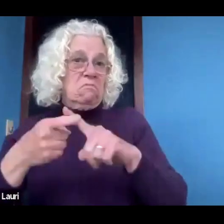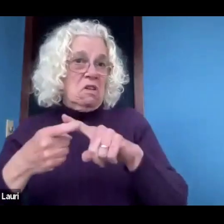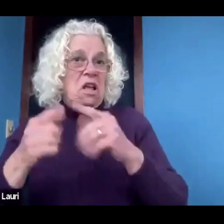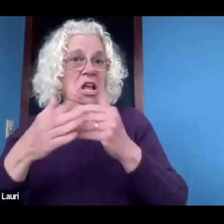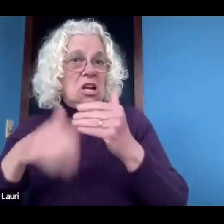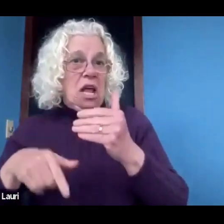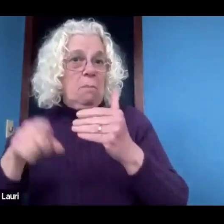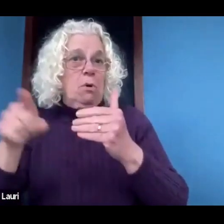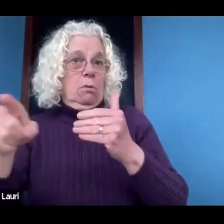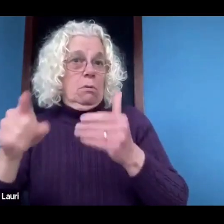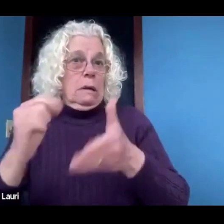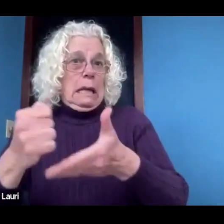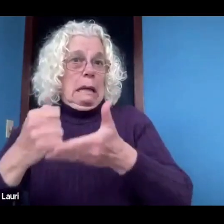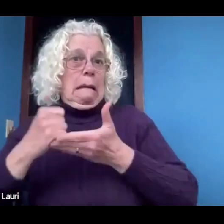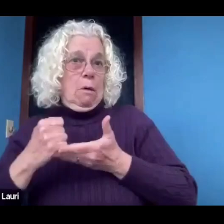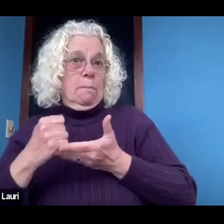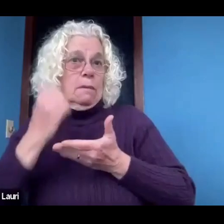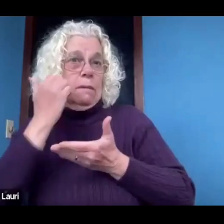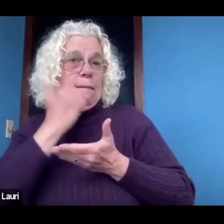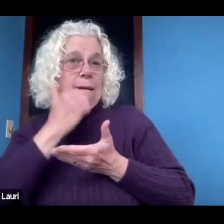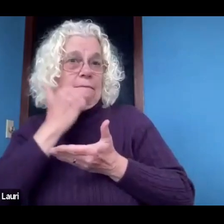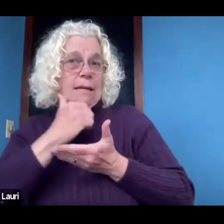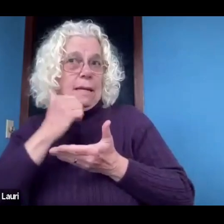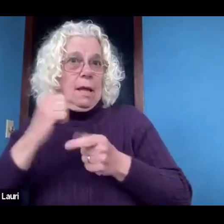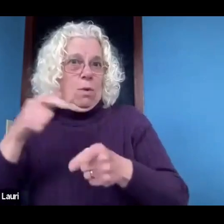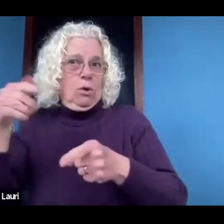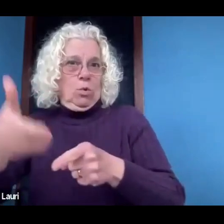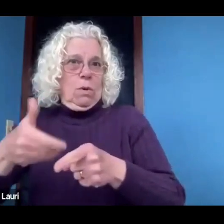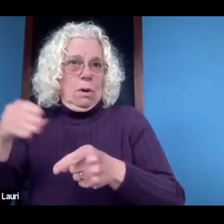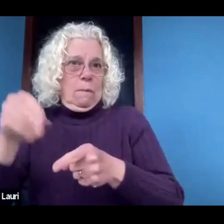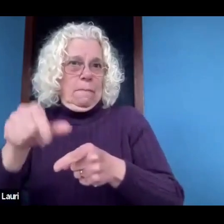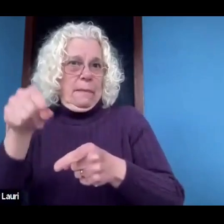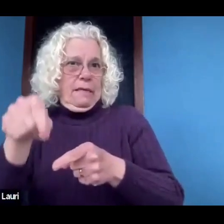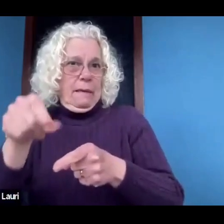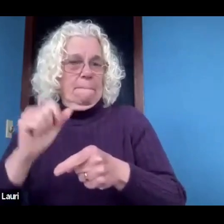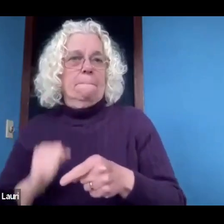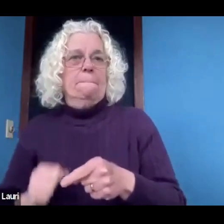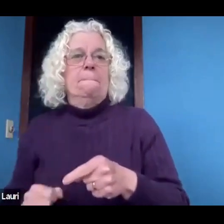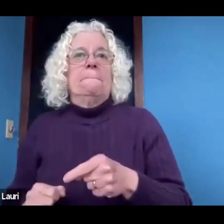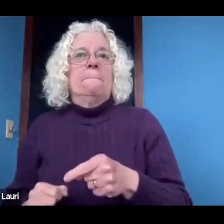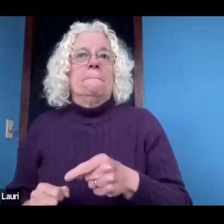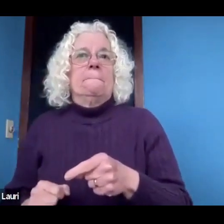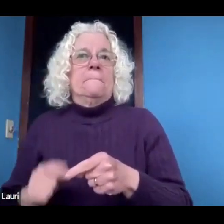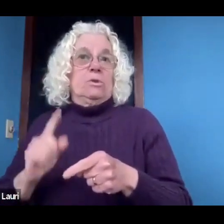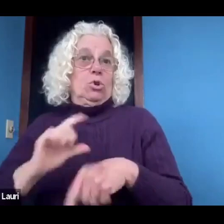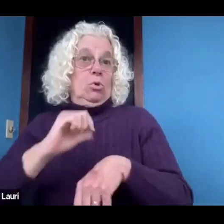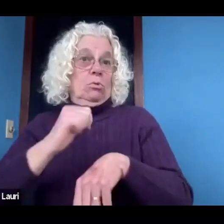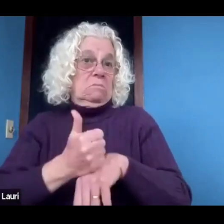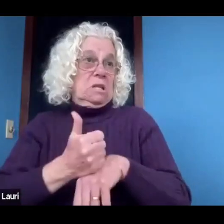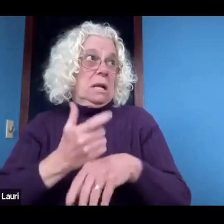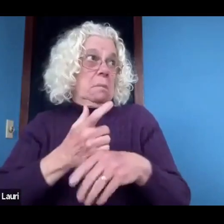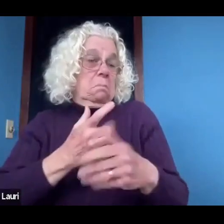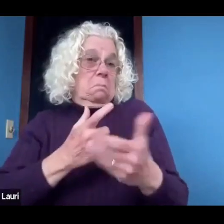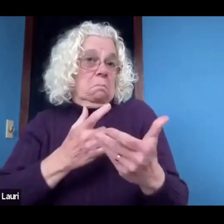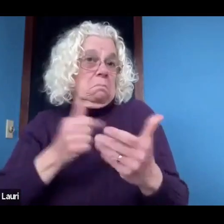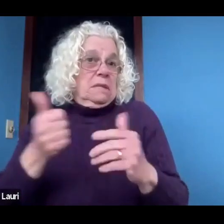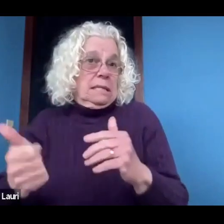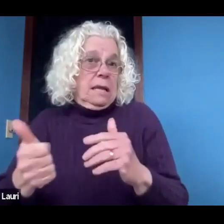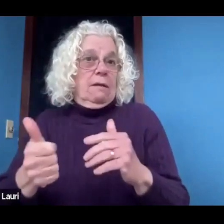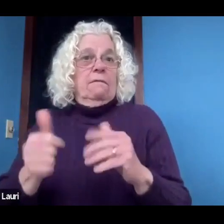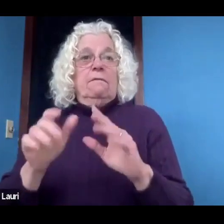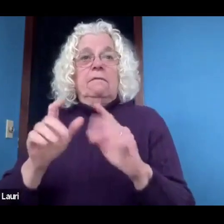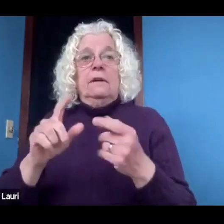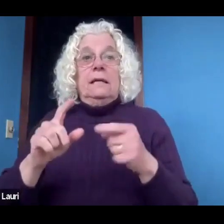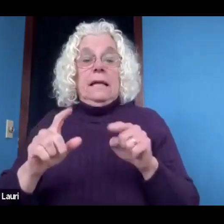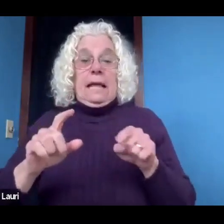who is willing to help, and they'd like to hire them on. And so that can be friends or family. And then staff complete